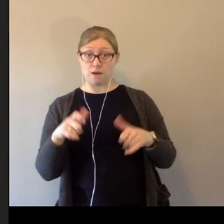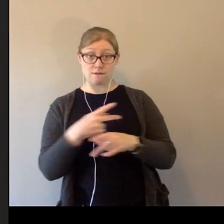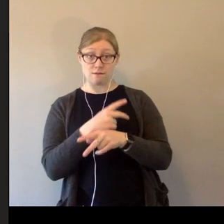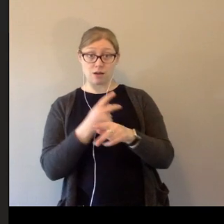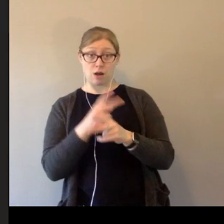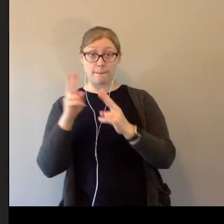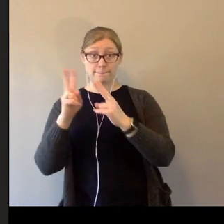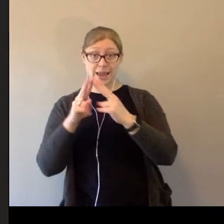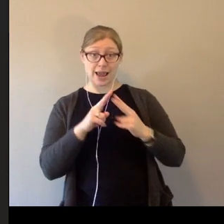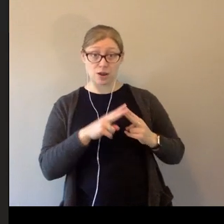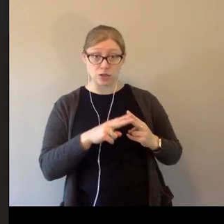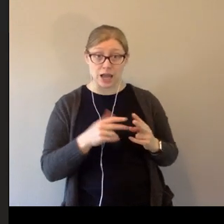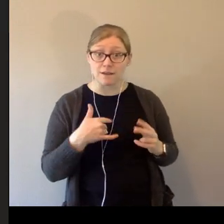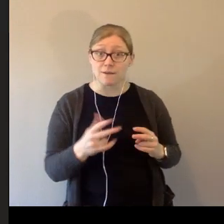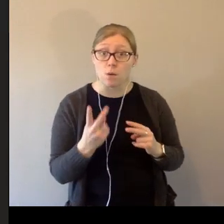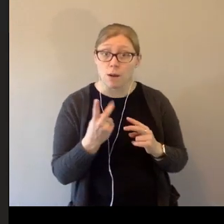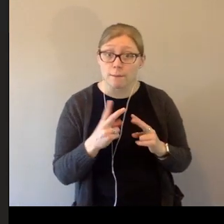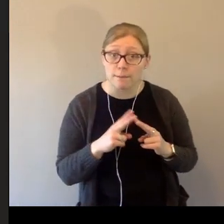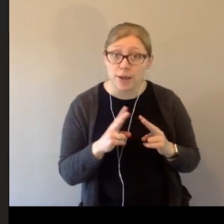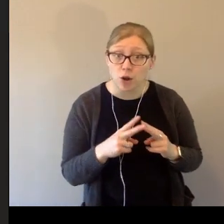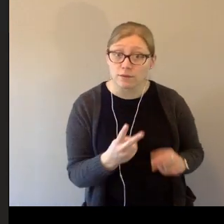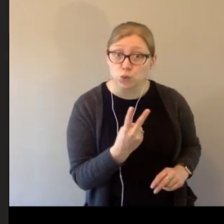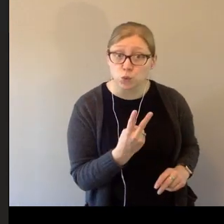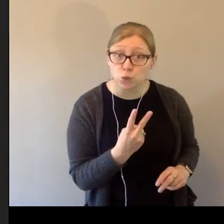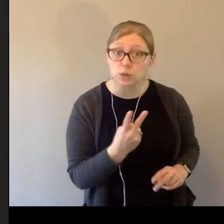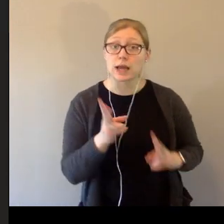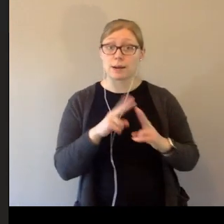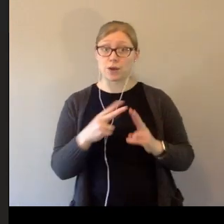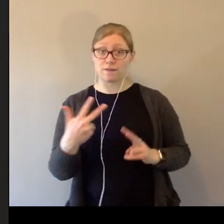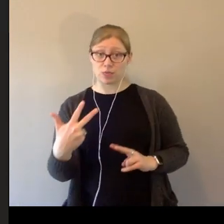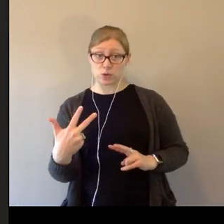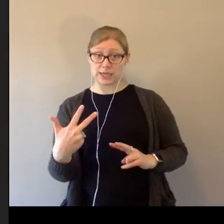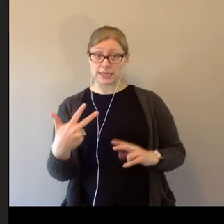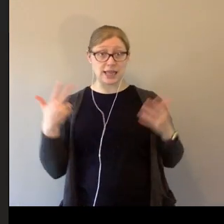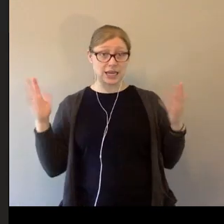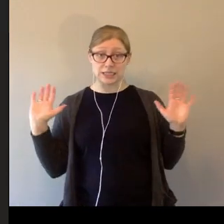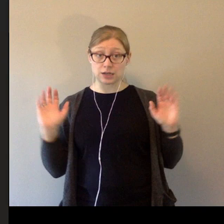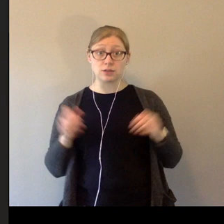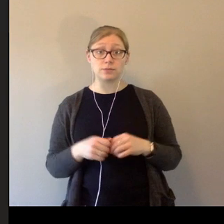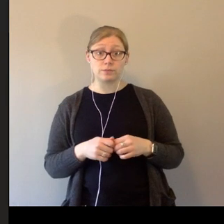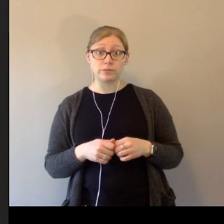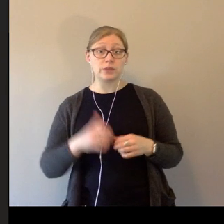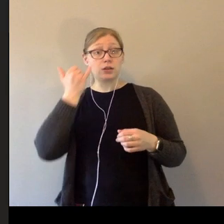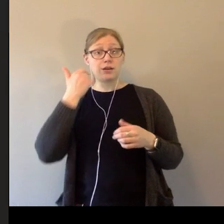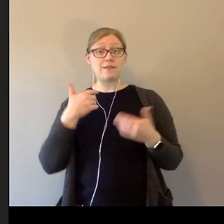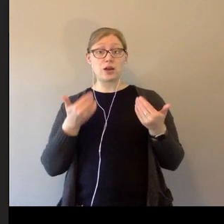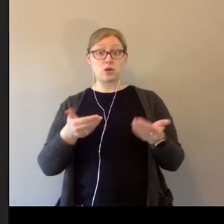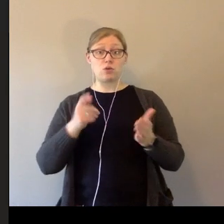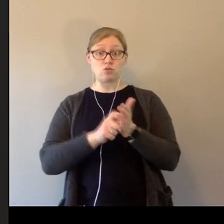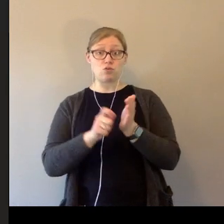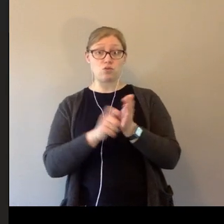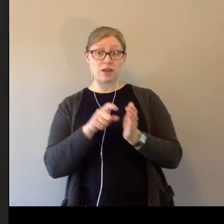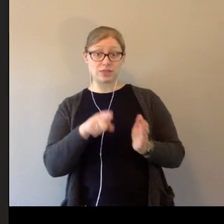2s, a pair of 3s, and that's it. So if I go to write this, I'm going to have